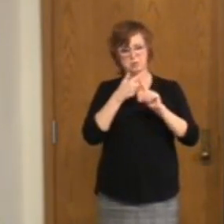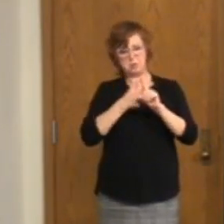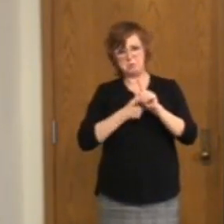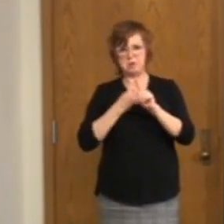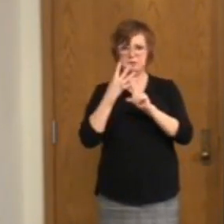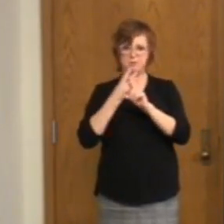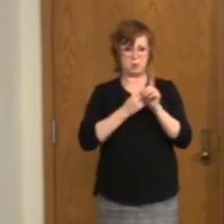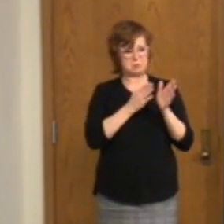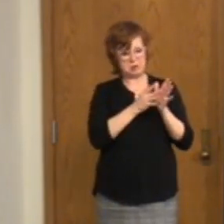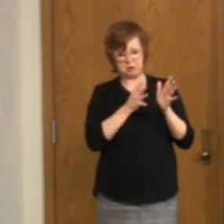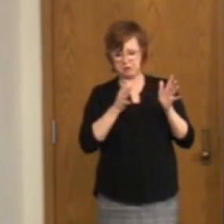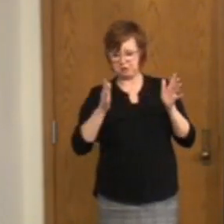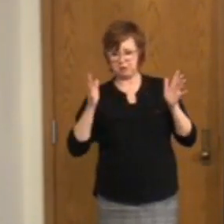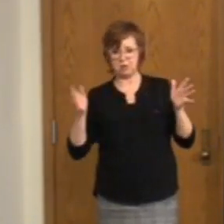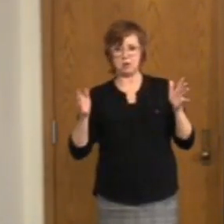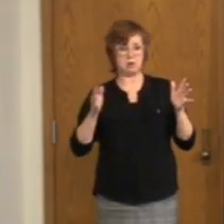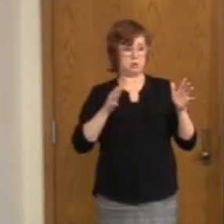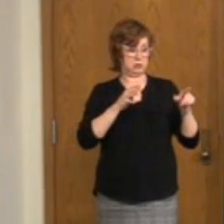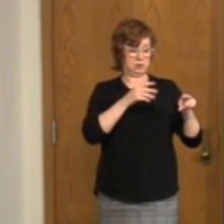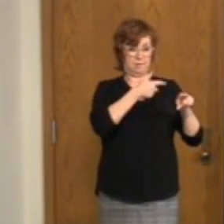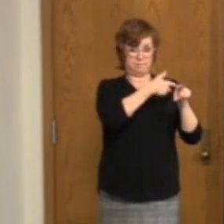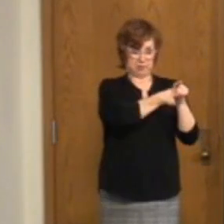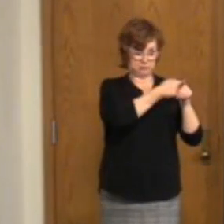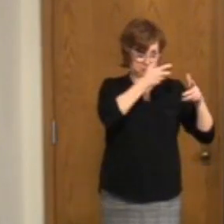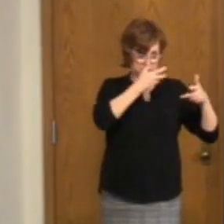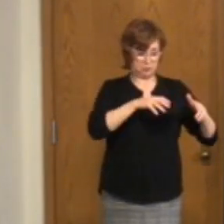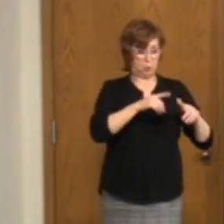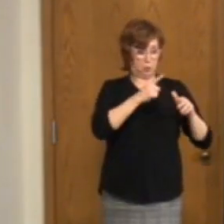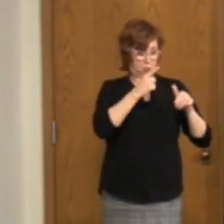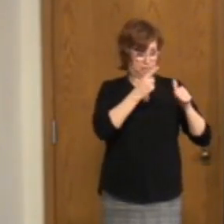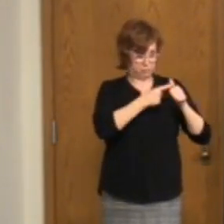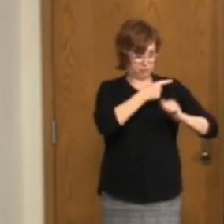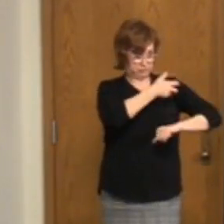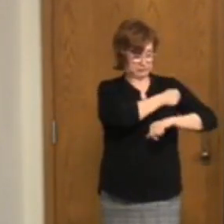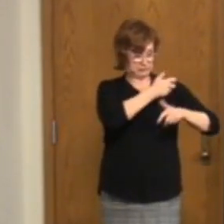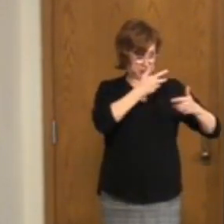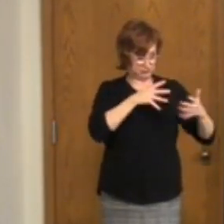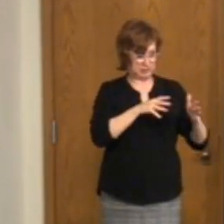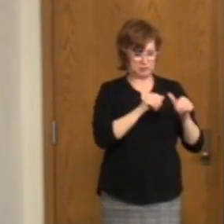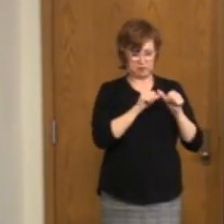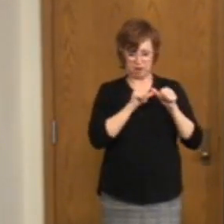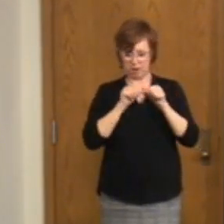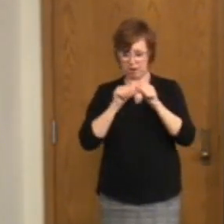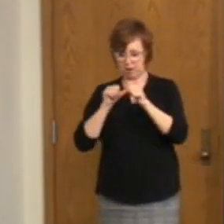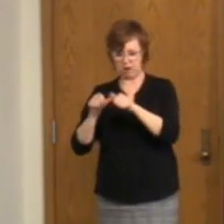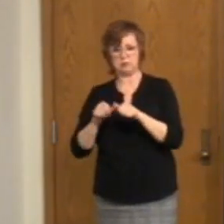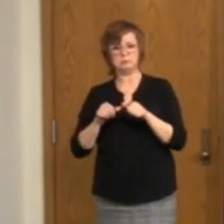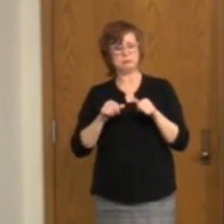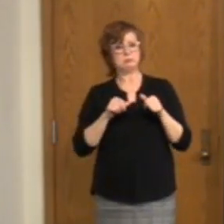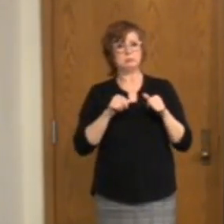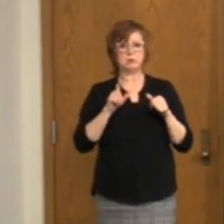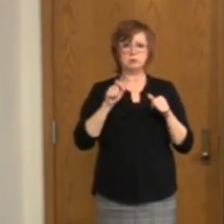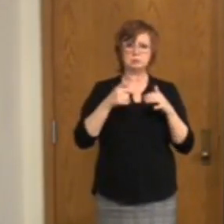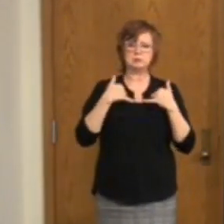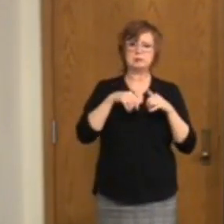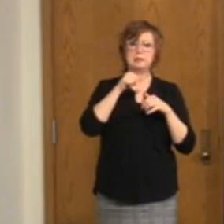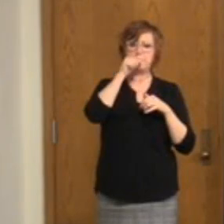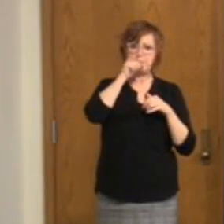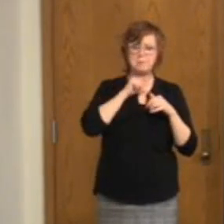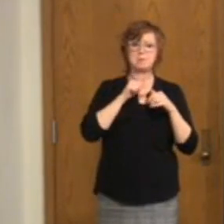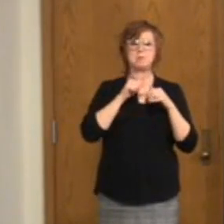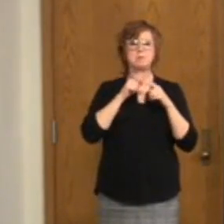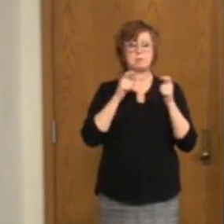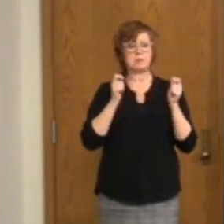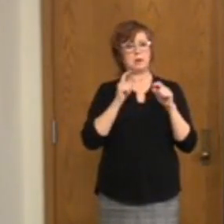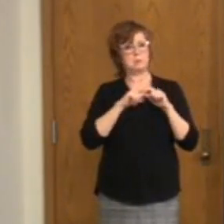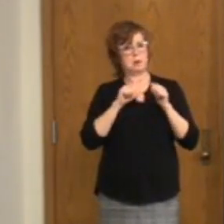have the bulk of our population vaccinated with at least one dose. And I have to emphasize that especially individuals 60